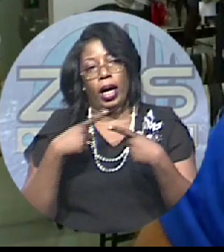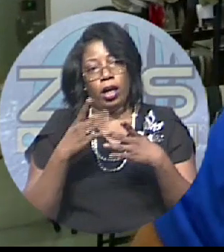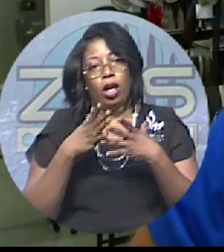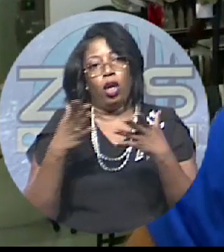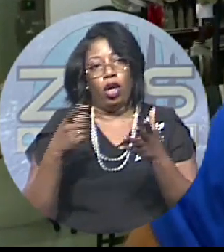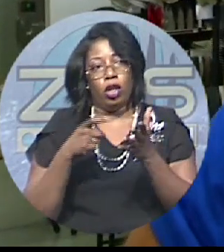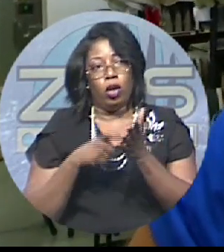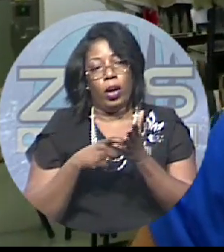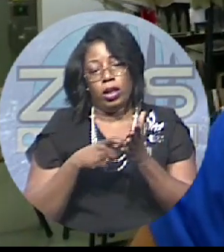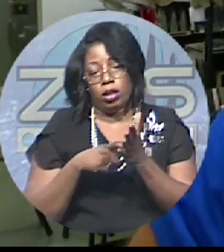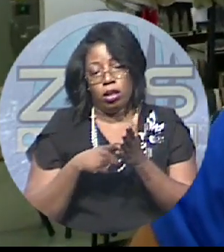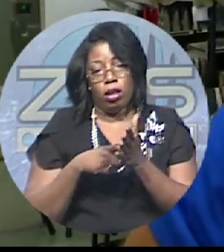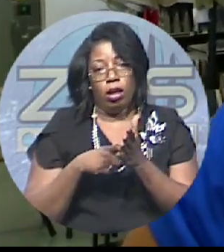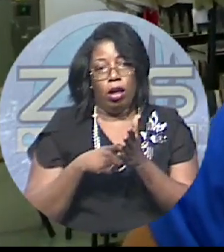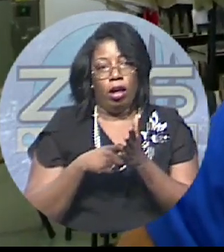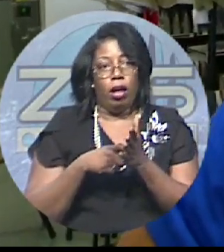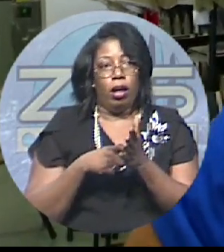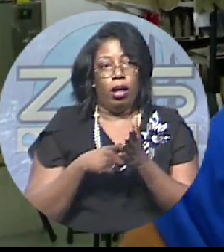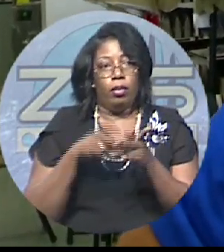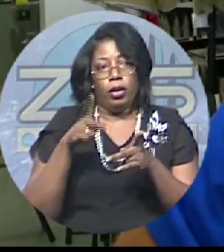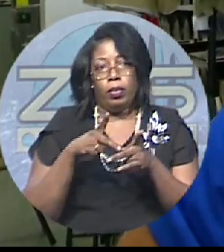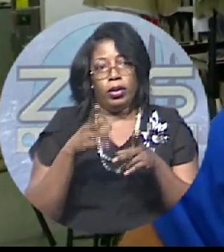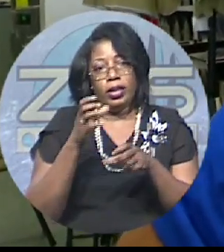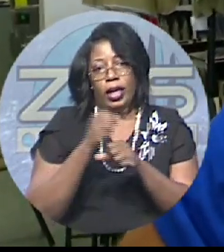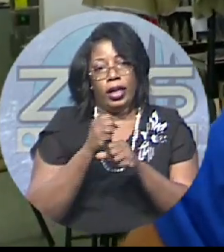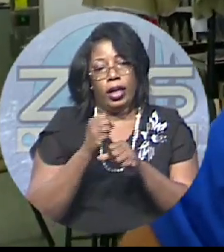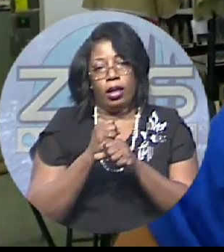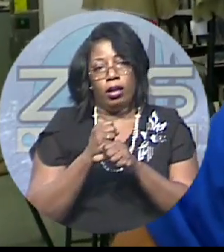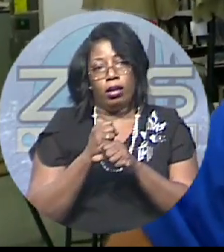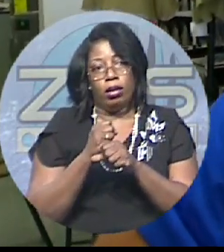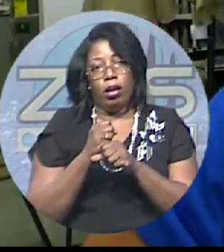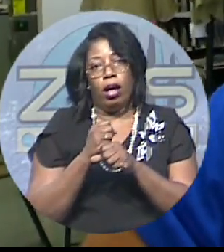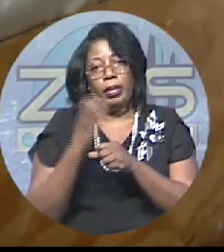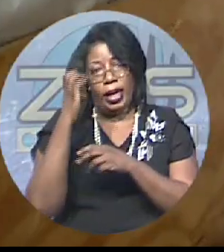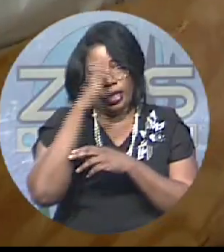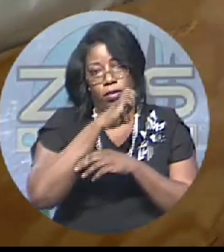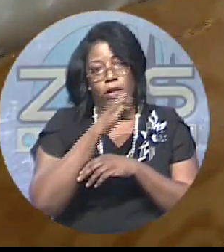of inquiries, and people are taking quotes in for the insurance.